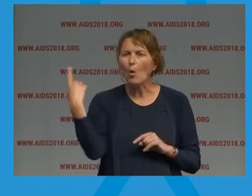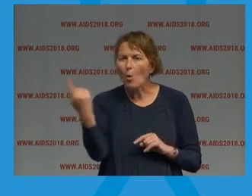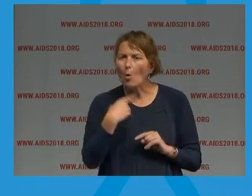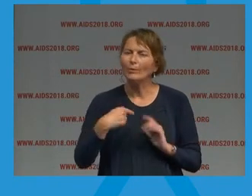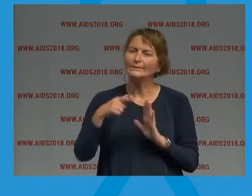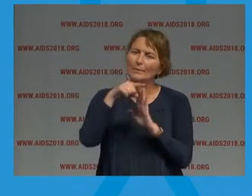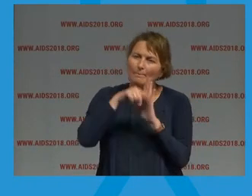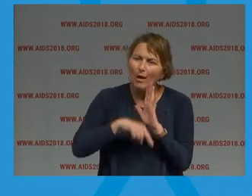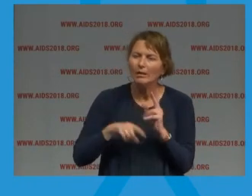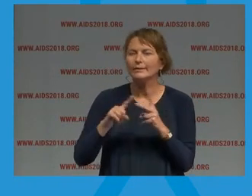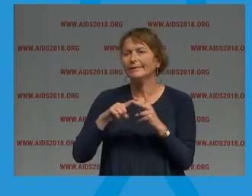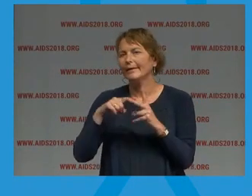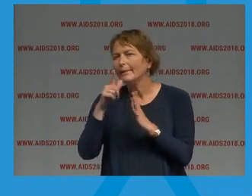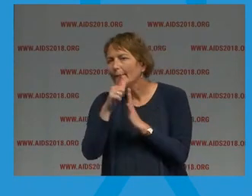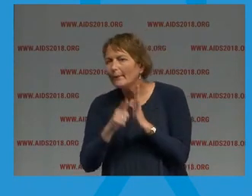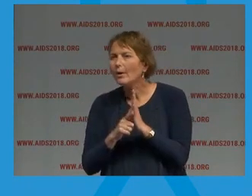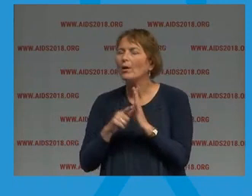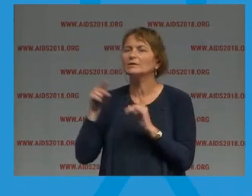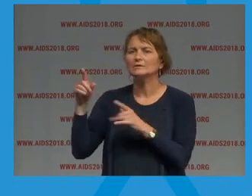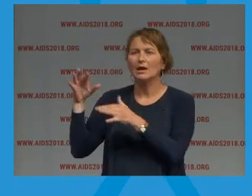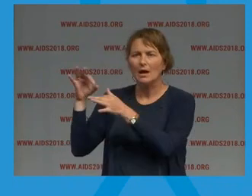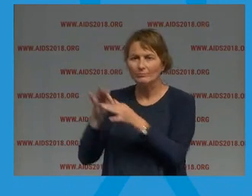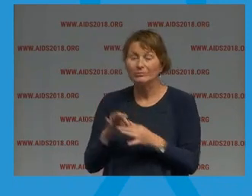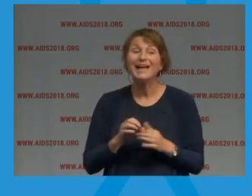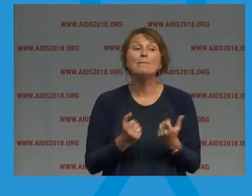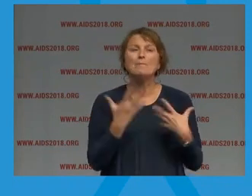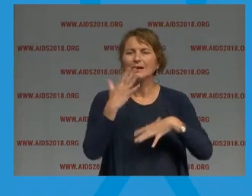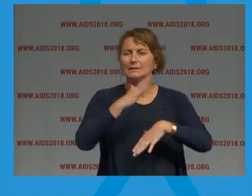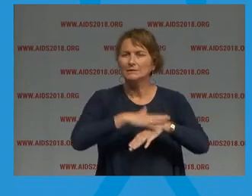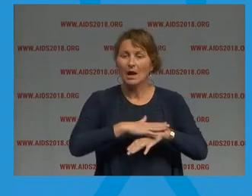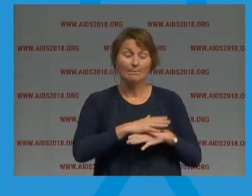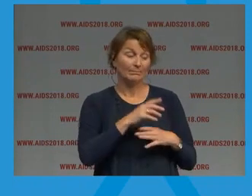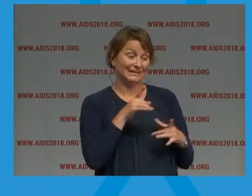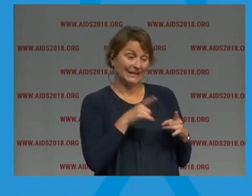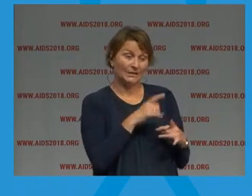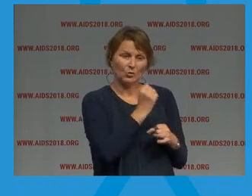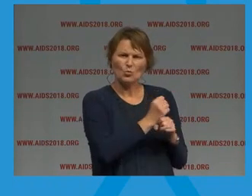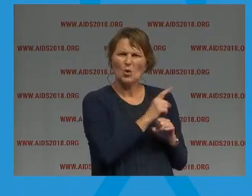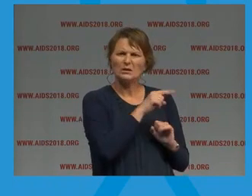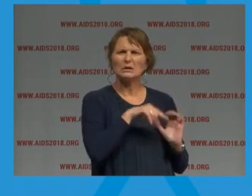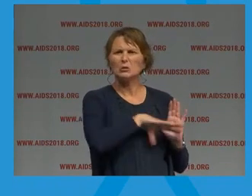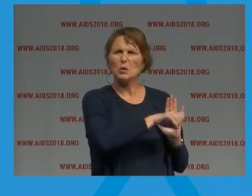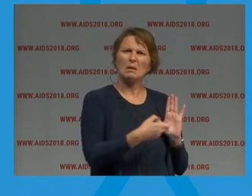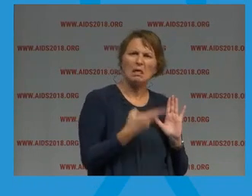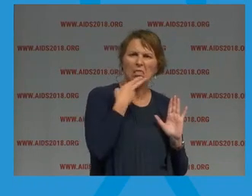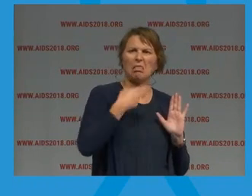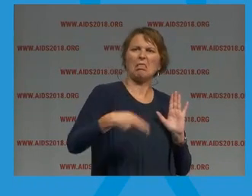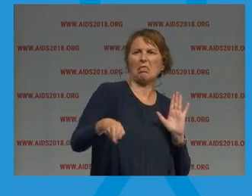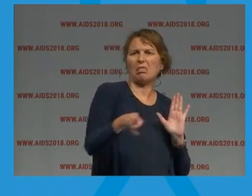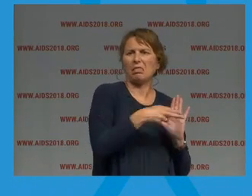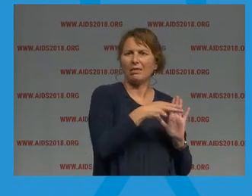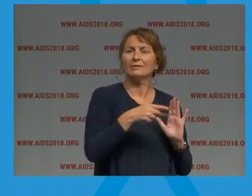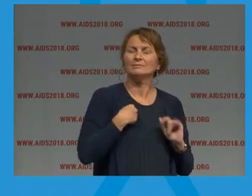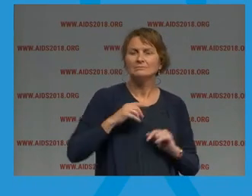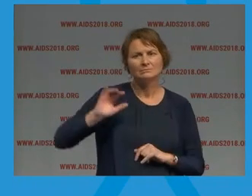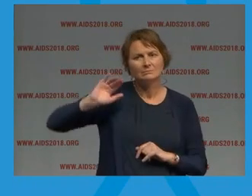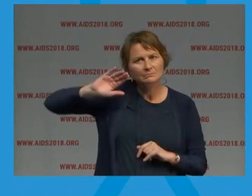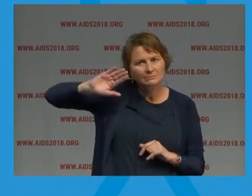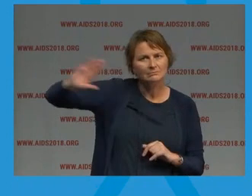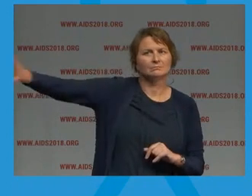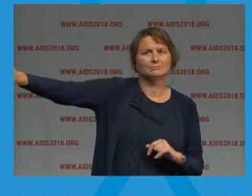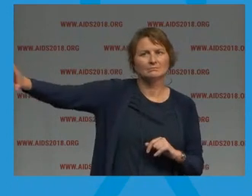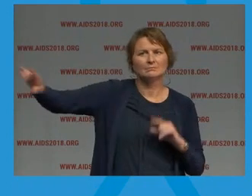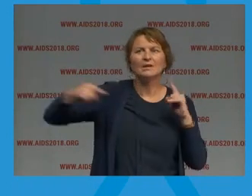laws who label sex workers as criminals, that from now and go on, I will push the legacy